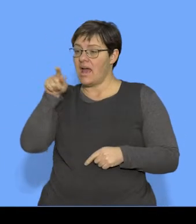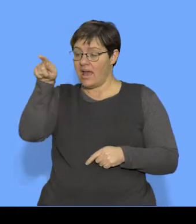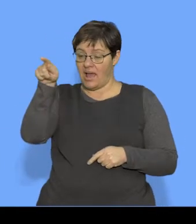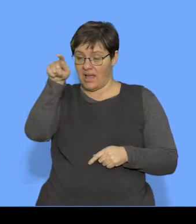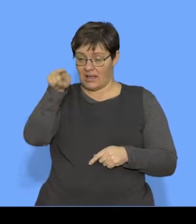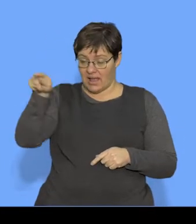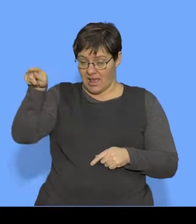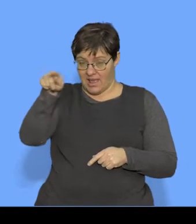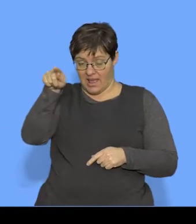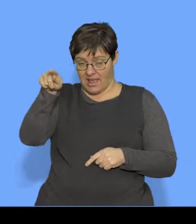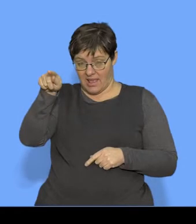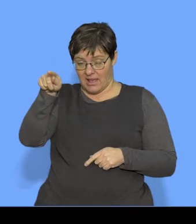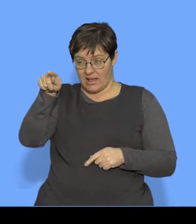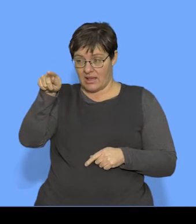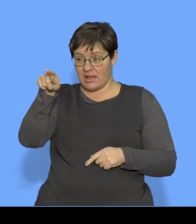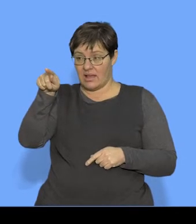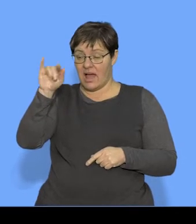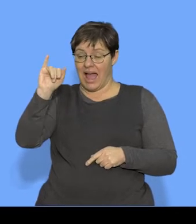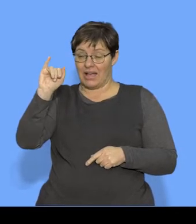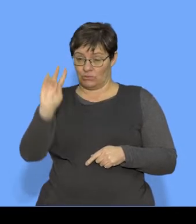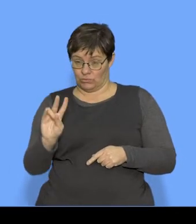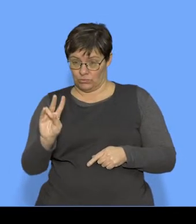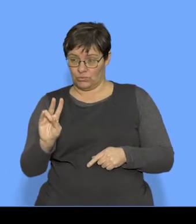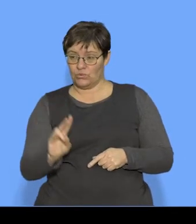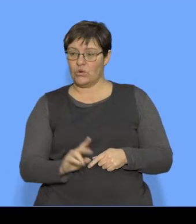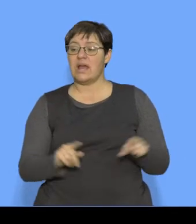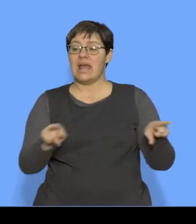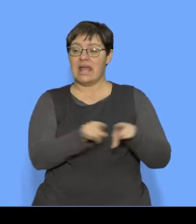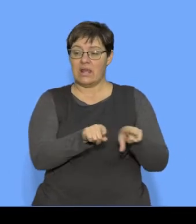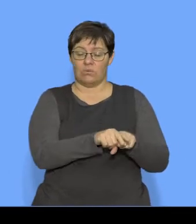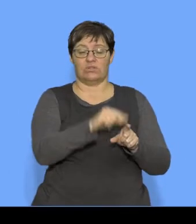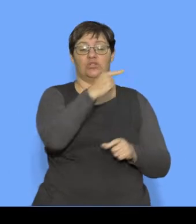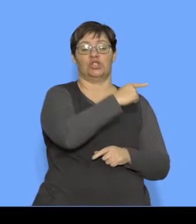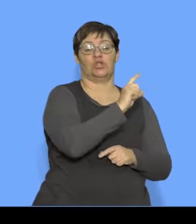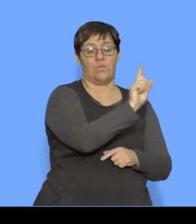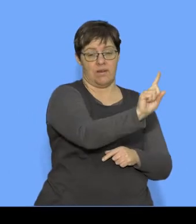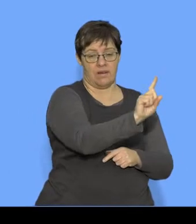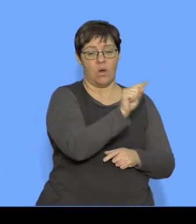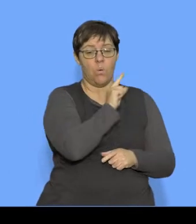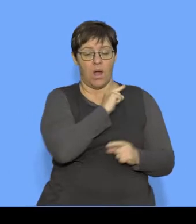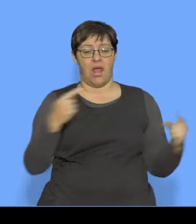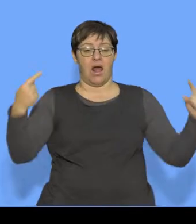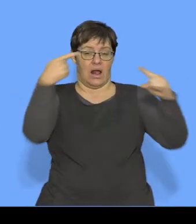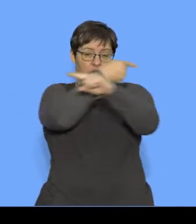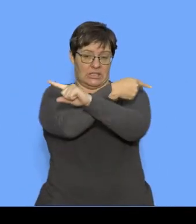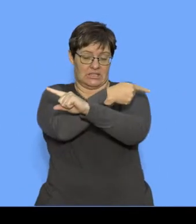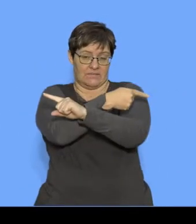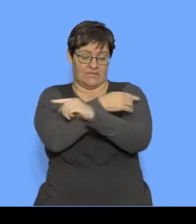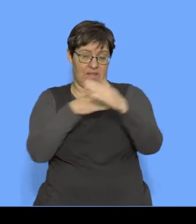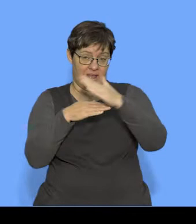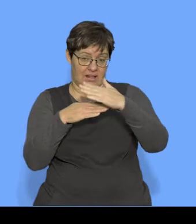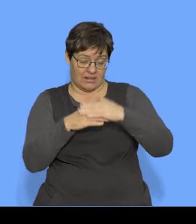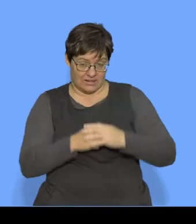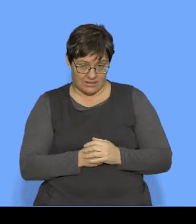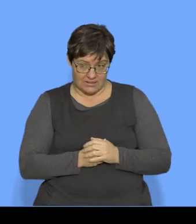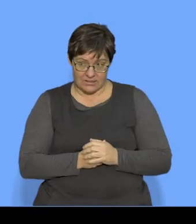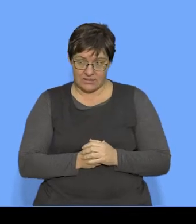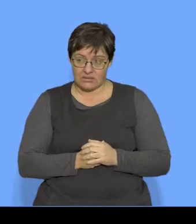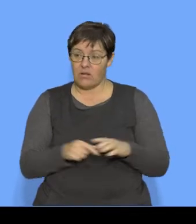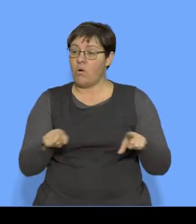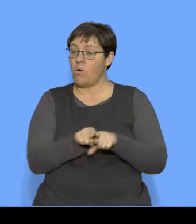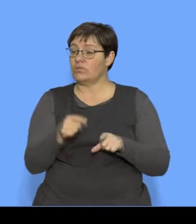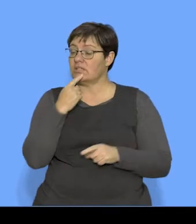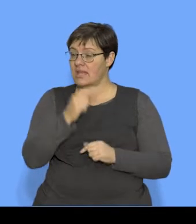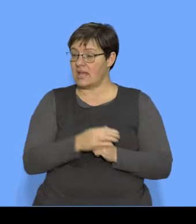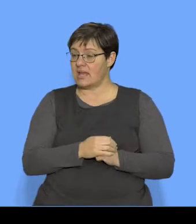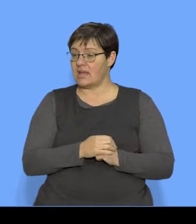this line, this angle there, is equals to this angle there, because it's alternate angles, right? I can also